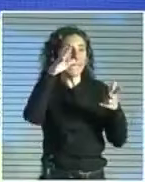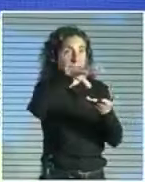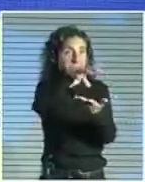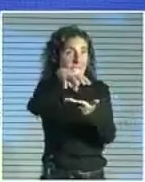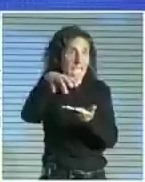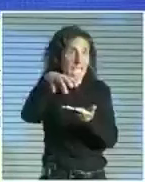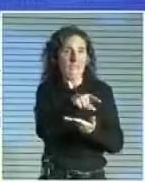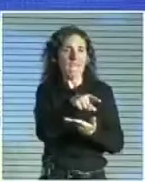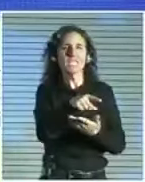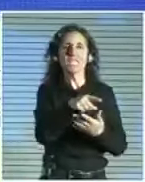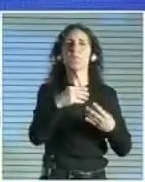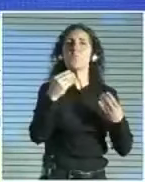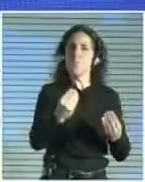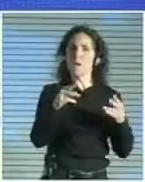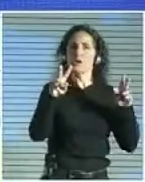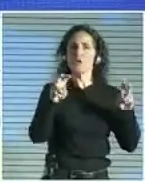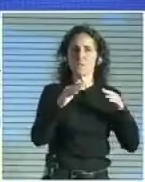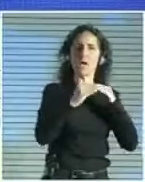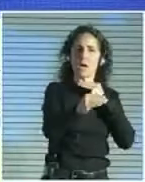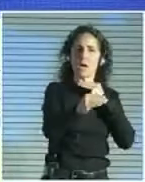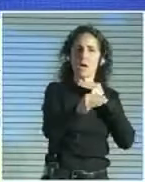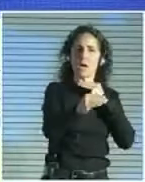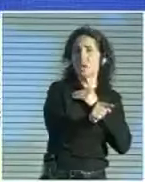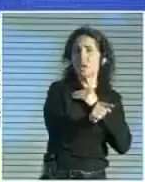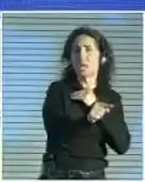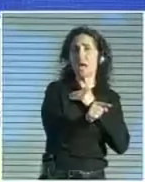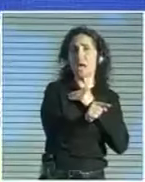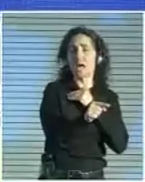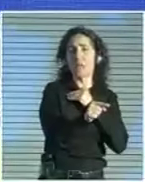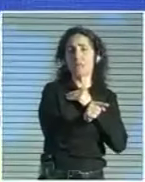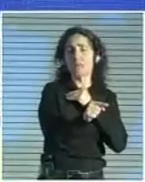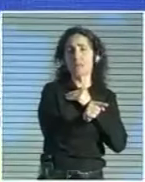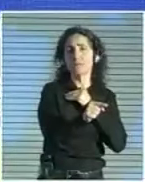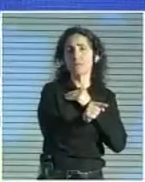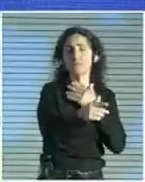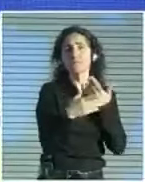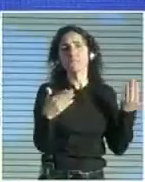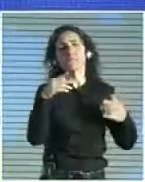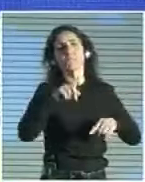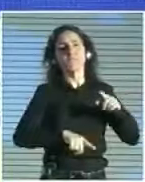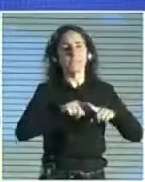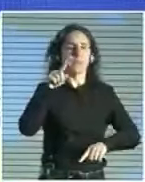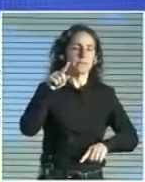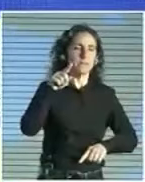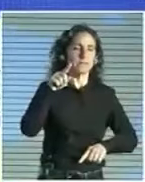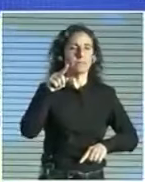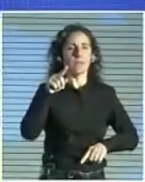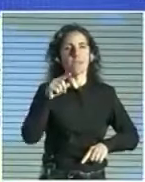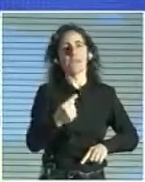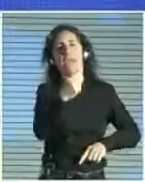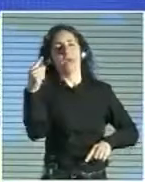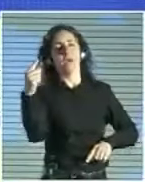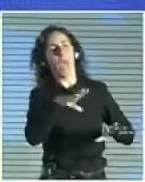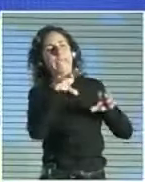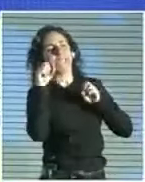the public reputation. We also have to talk that the tourism sometimes, maybe in Austria especially at the moment, above the winter